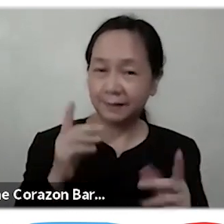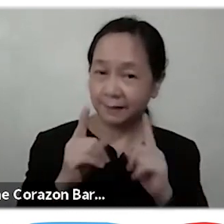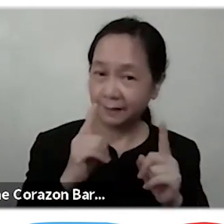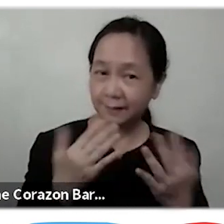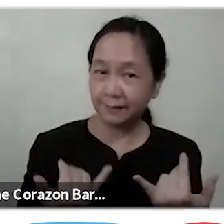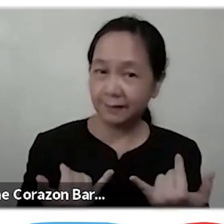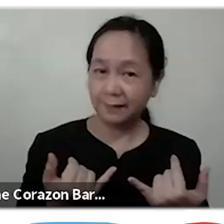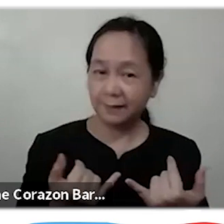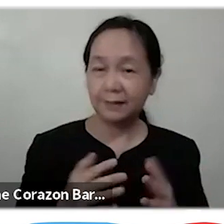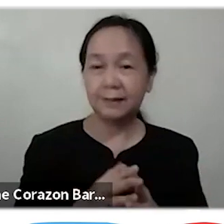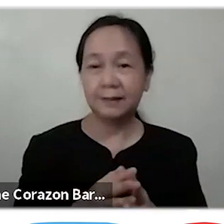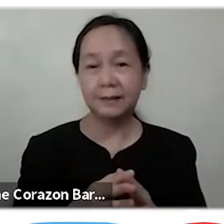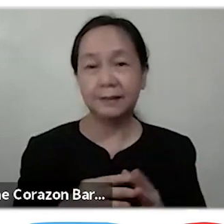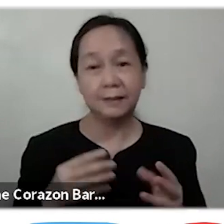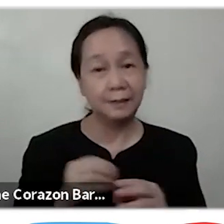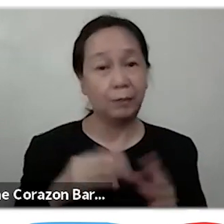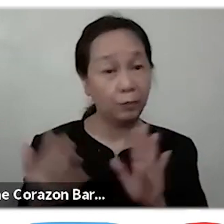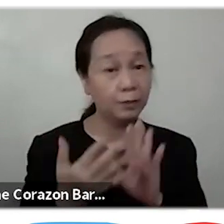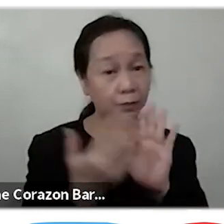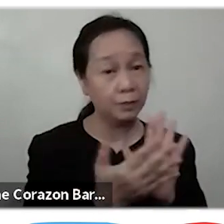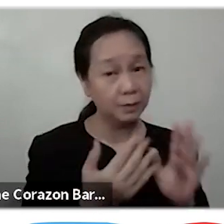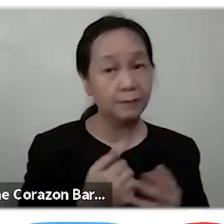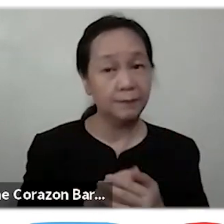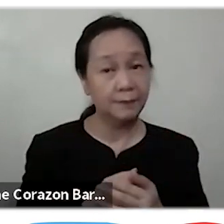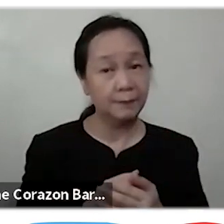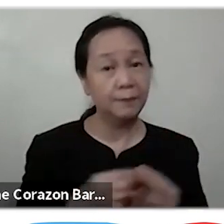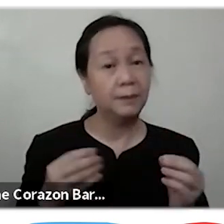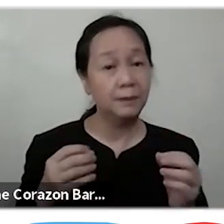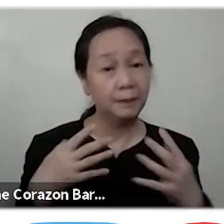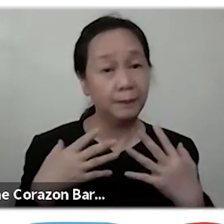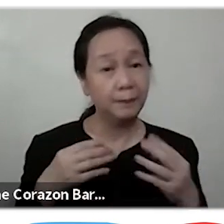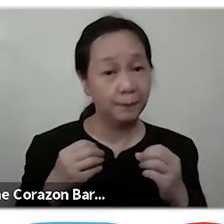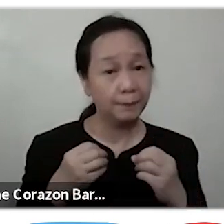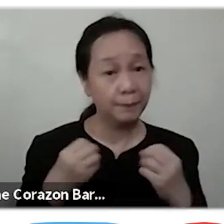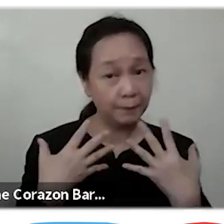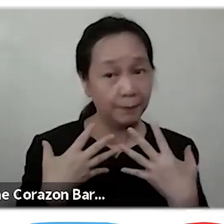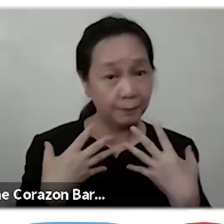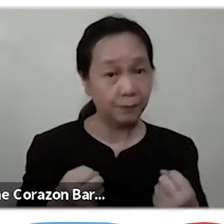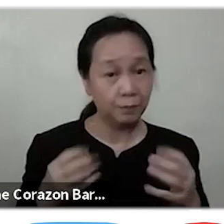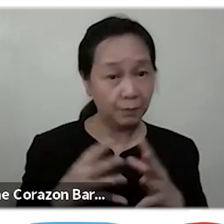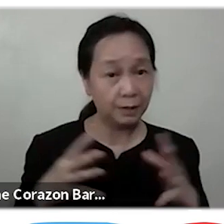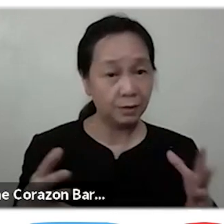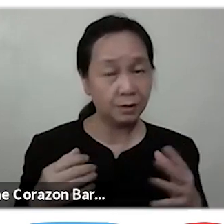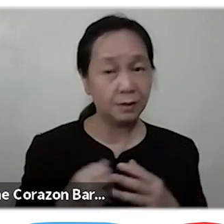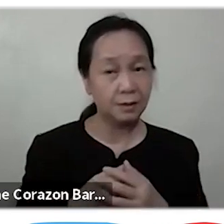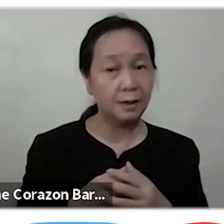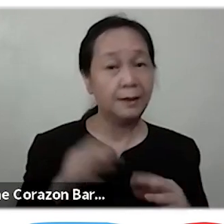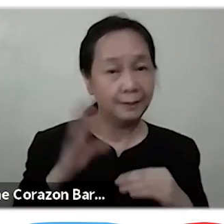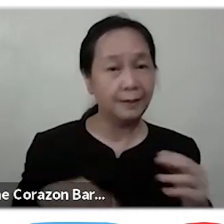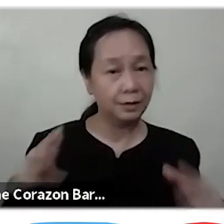we create in face-to-face events is much stronger than the digital